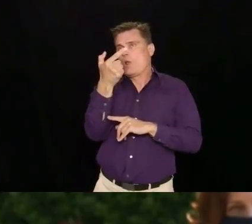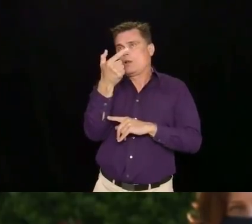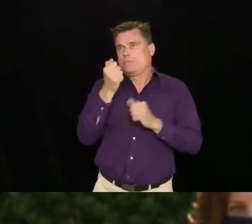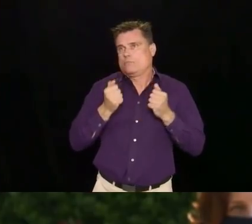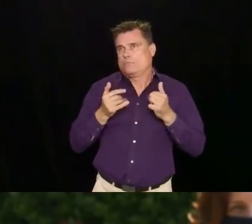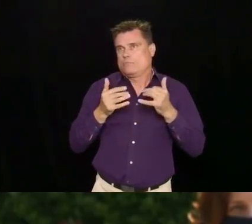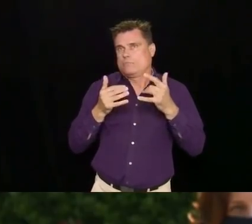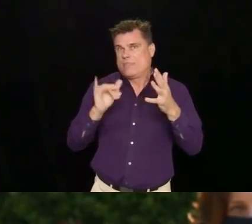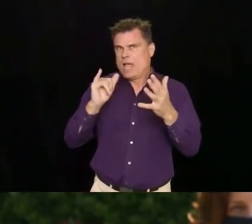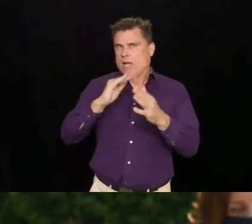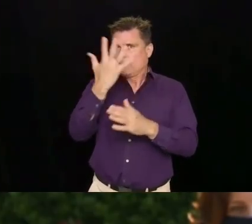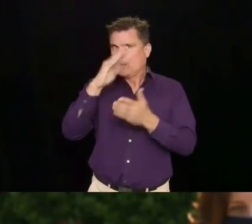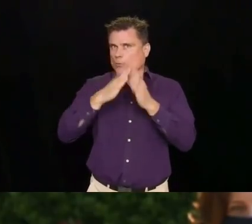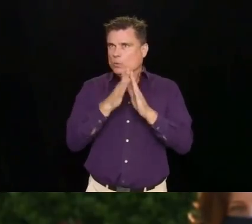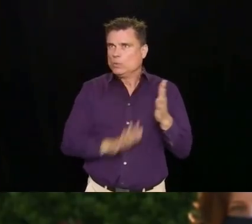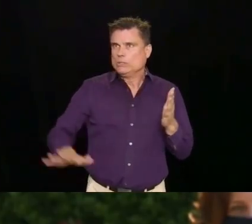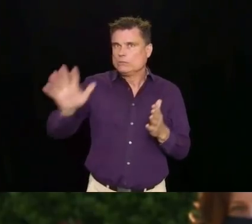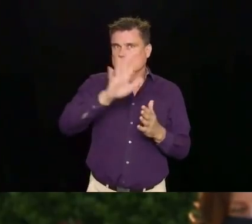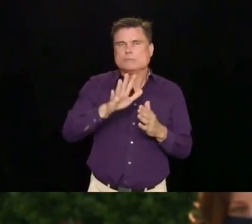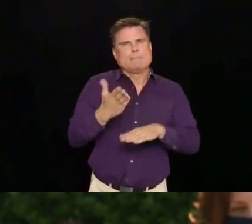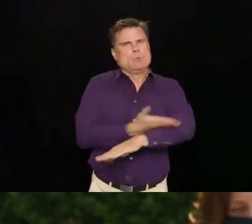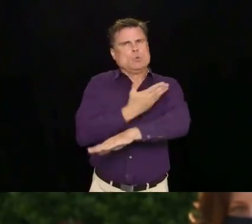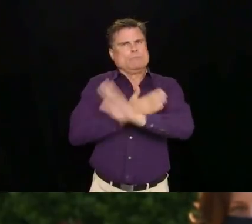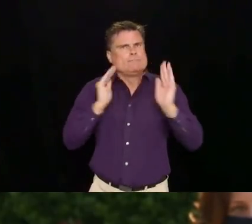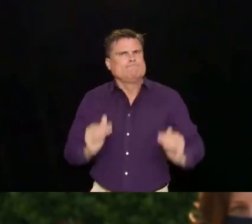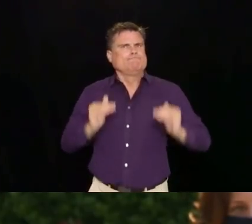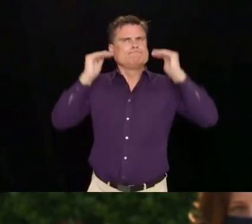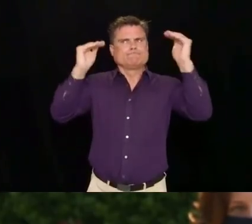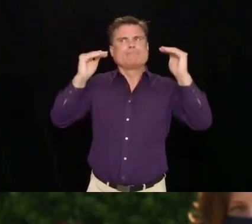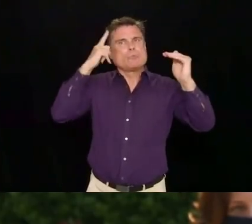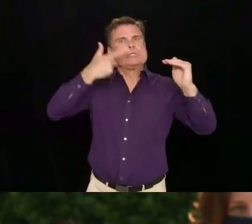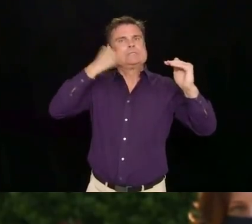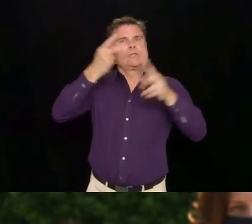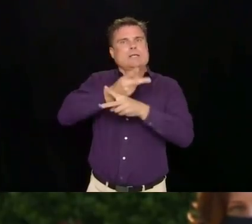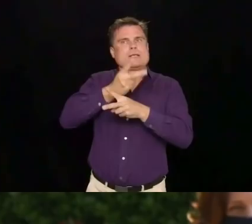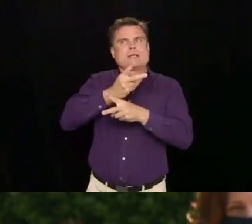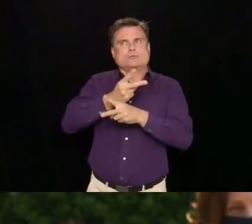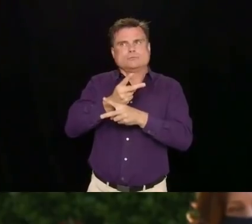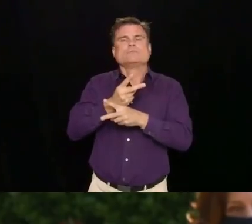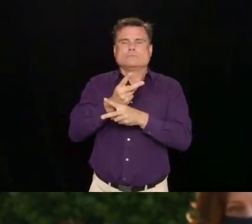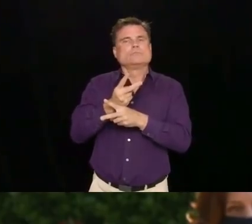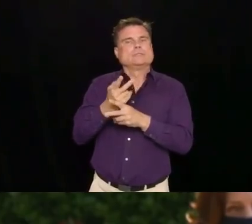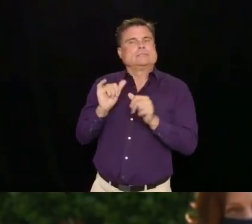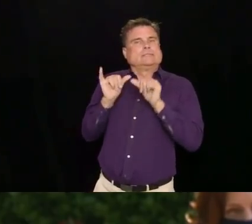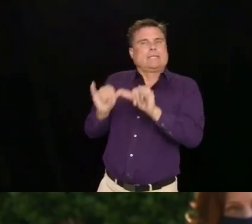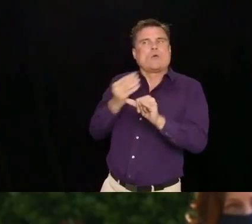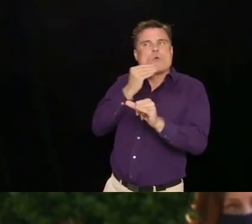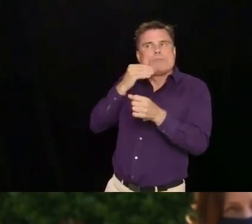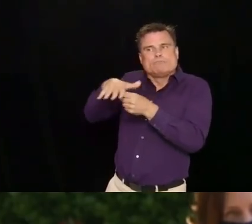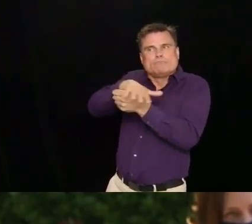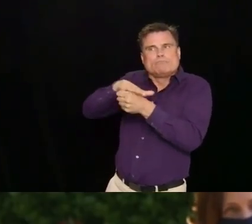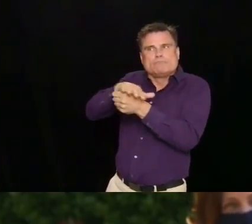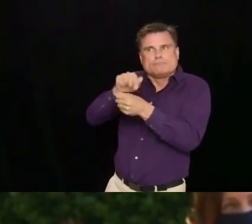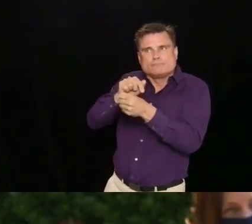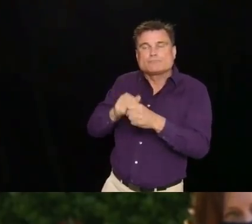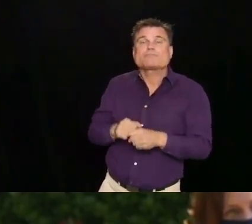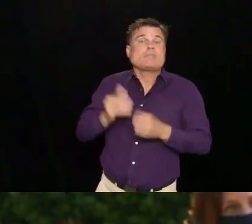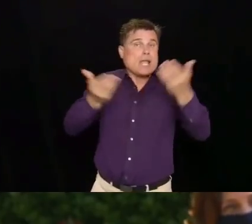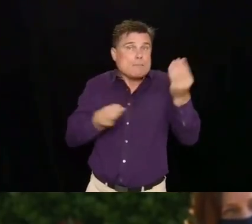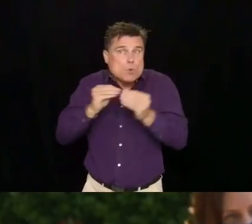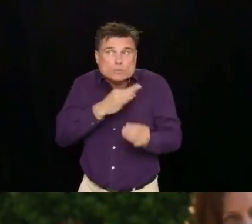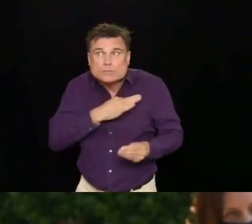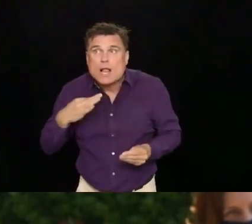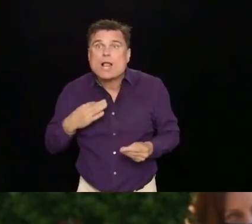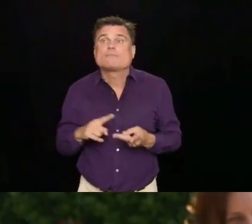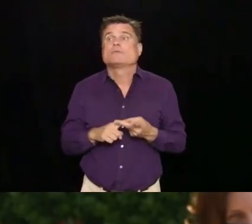improvements in care. We need to address the issue of long-term care, and we're doing it by improving staffing, improving standards, improving working